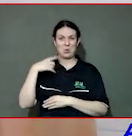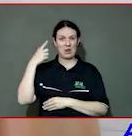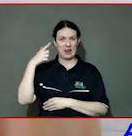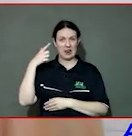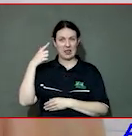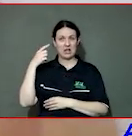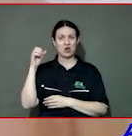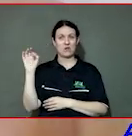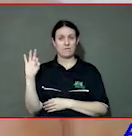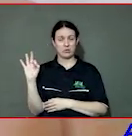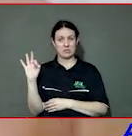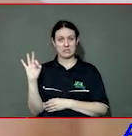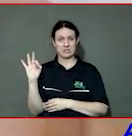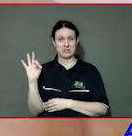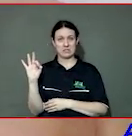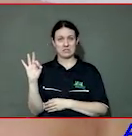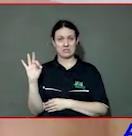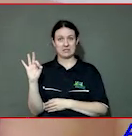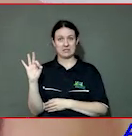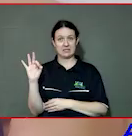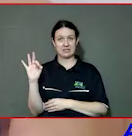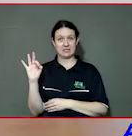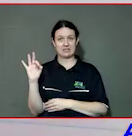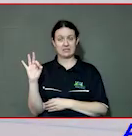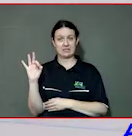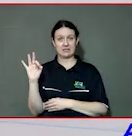London forces